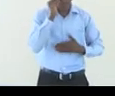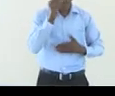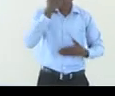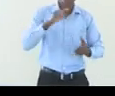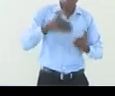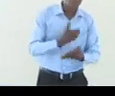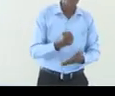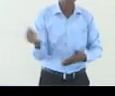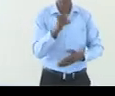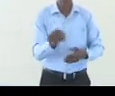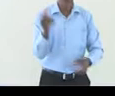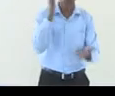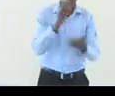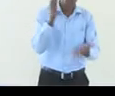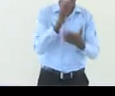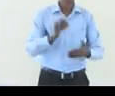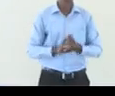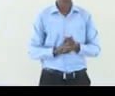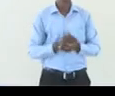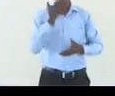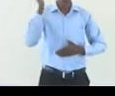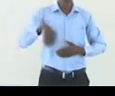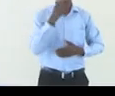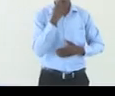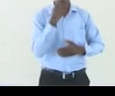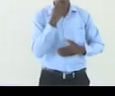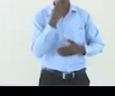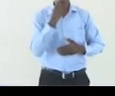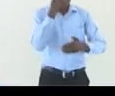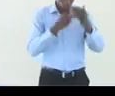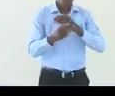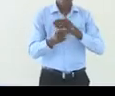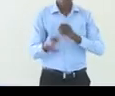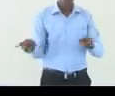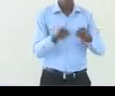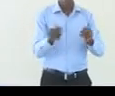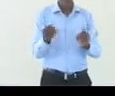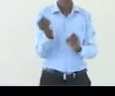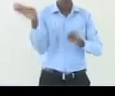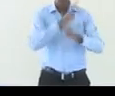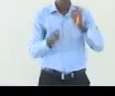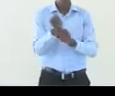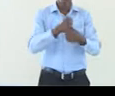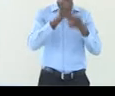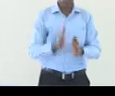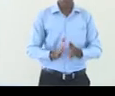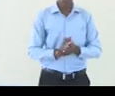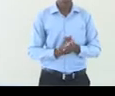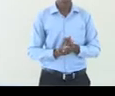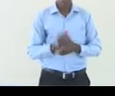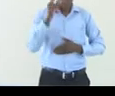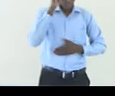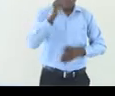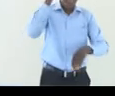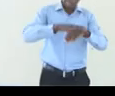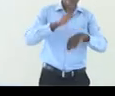They will say, hey, shut up, bad mouth. Prophet as troublemaker. Now, he